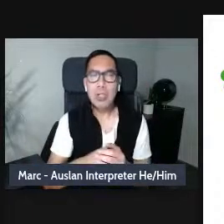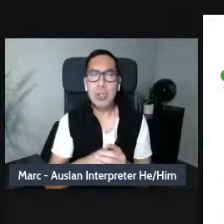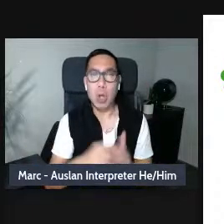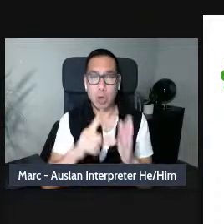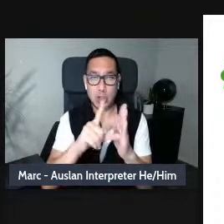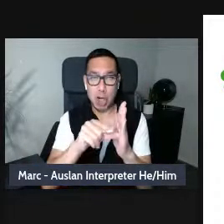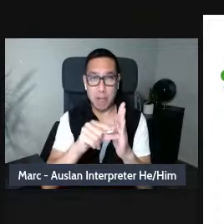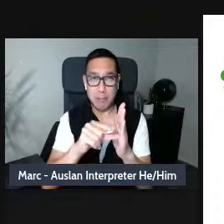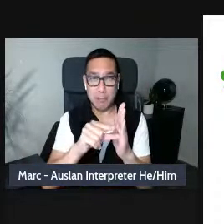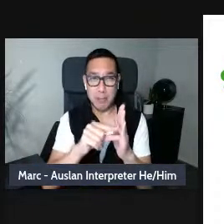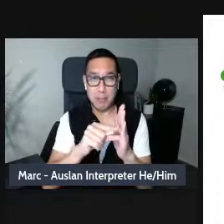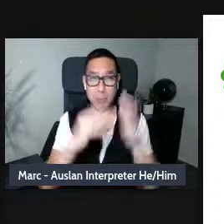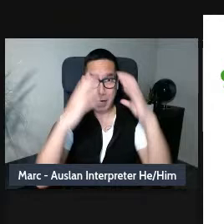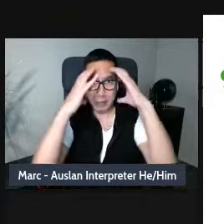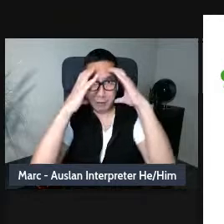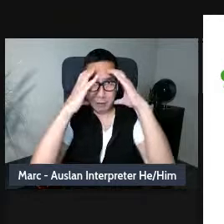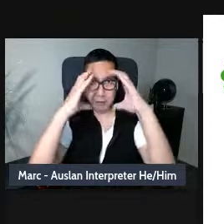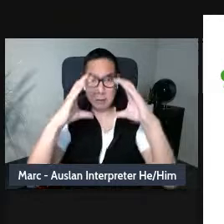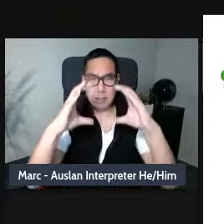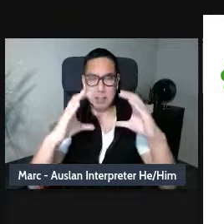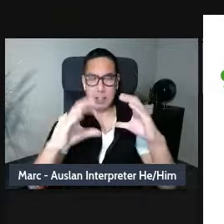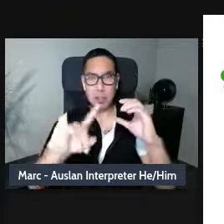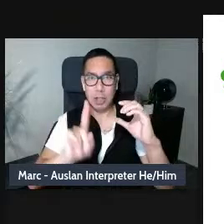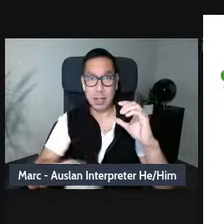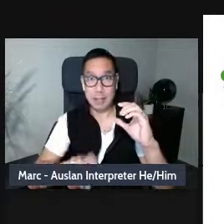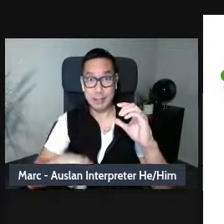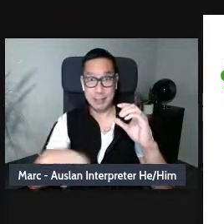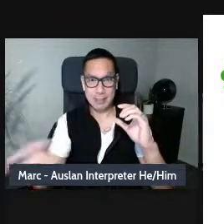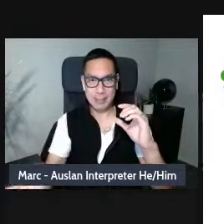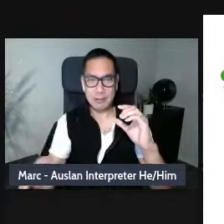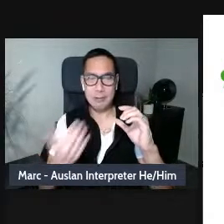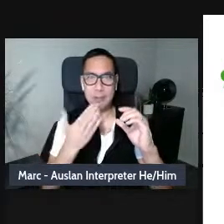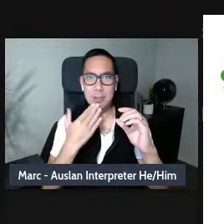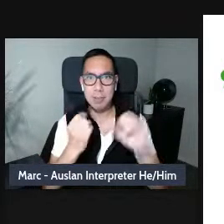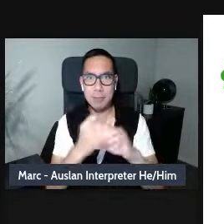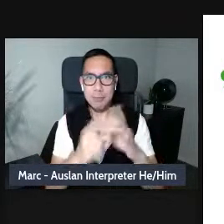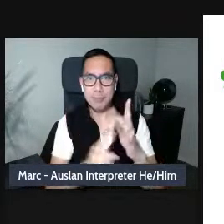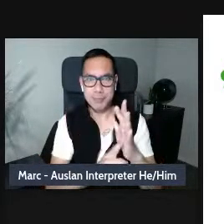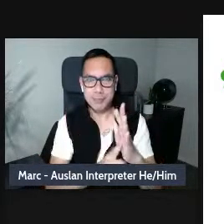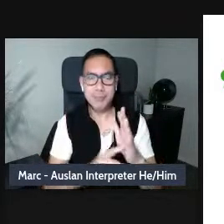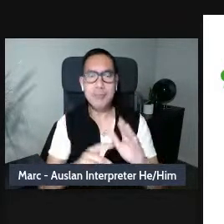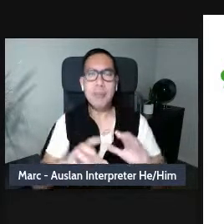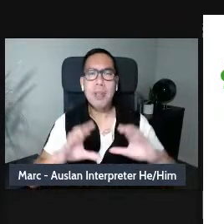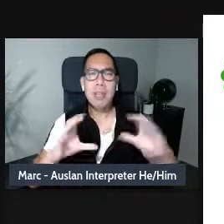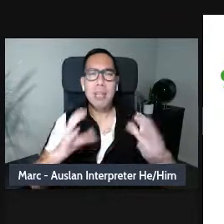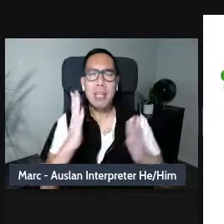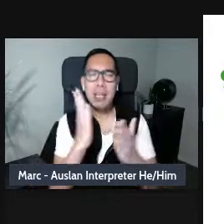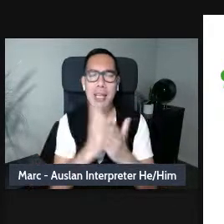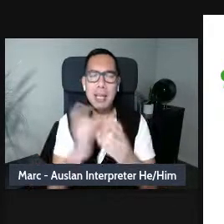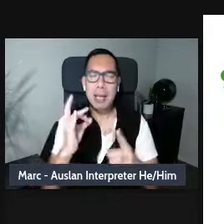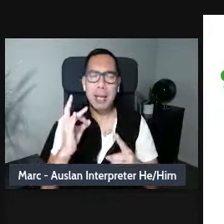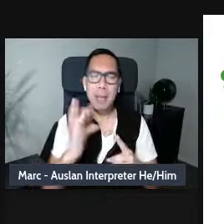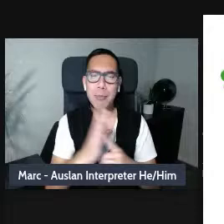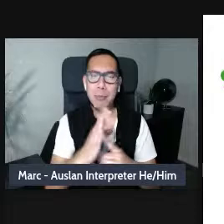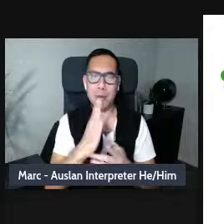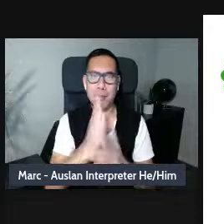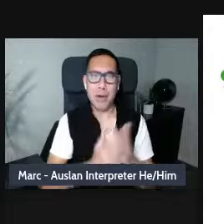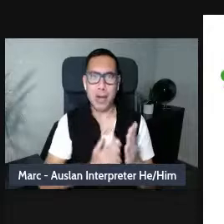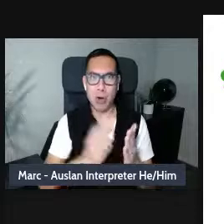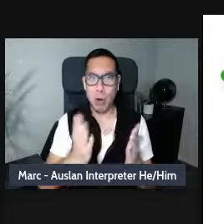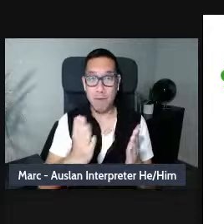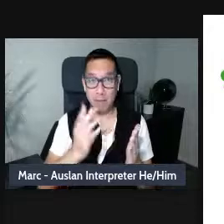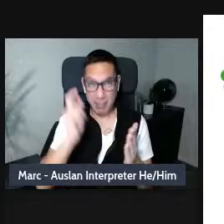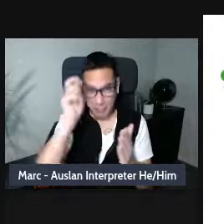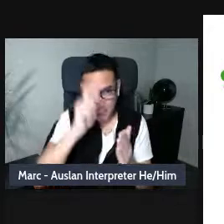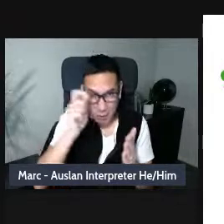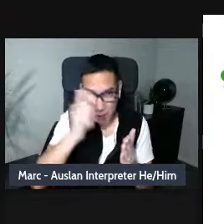brain. So if we next click, Jill. And one of the key novel therapies that I'm interested in is the key